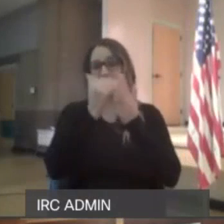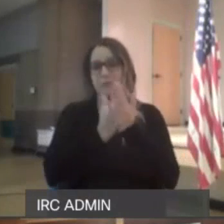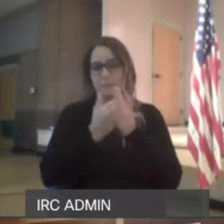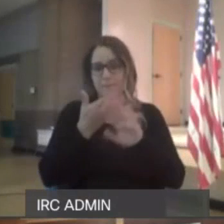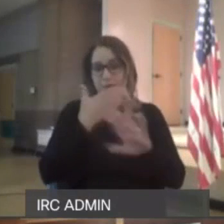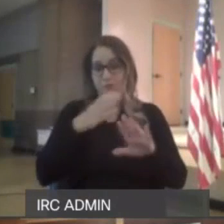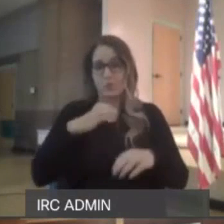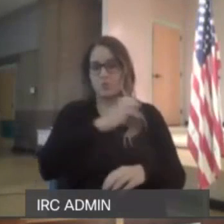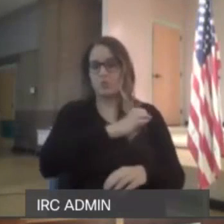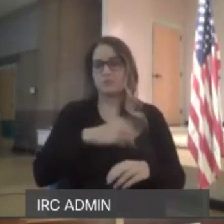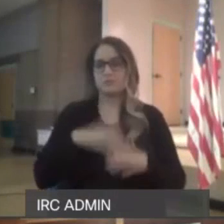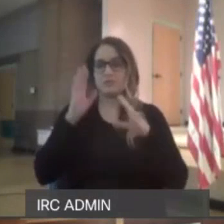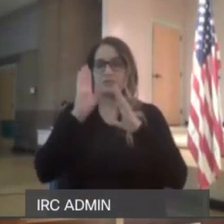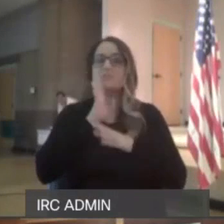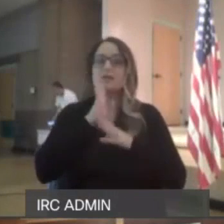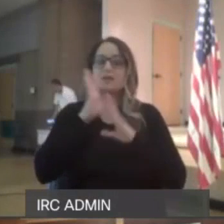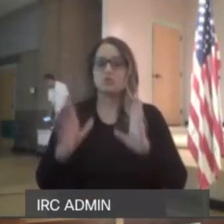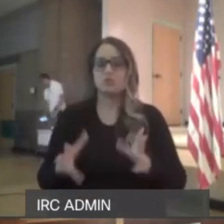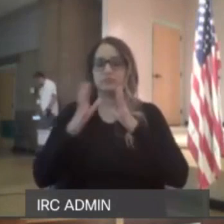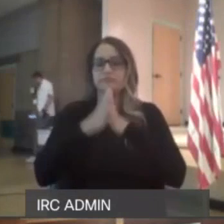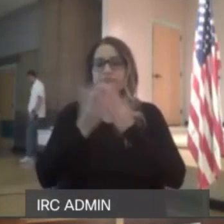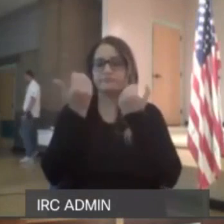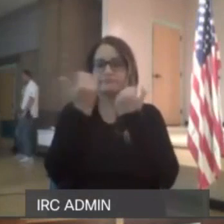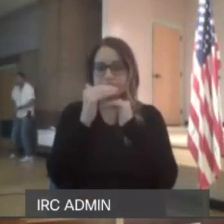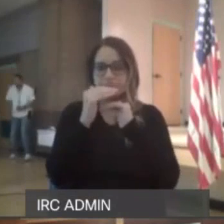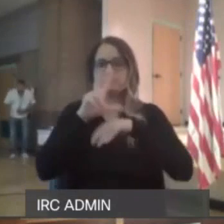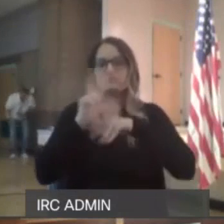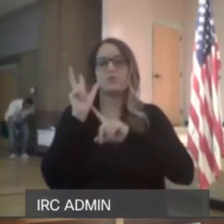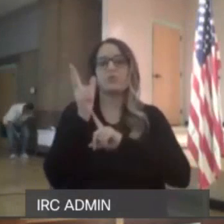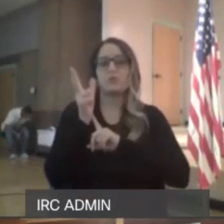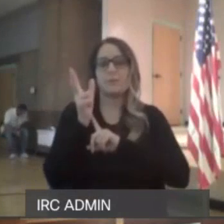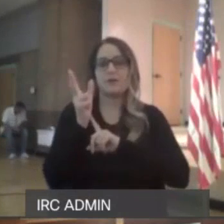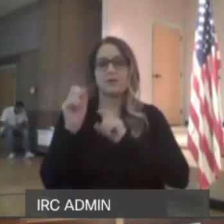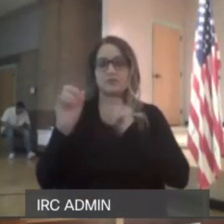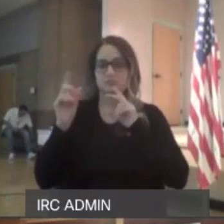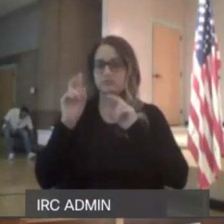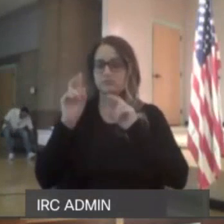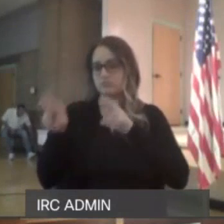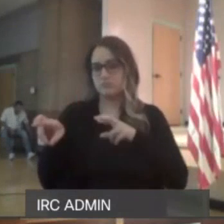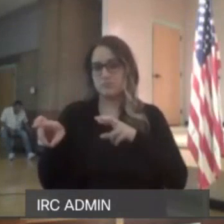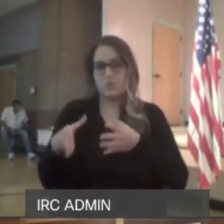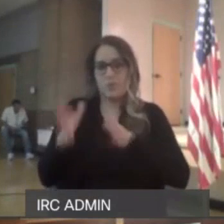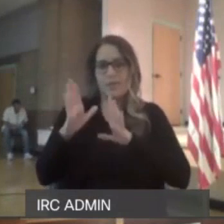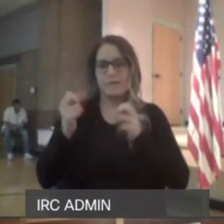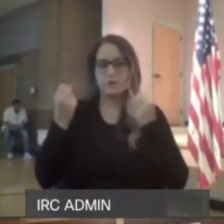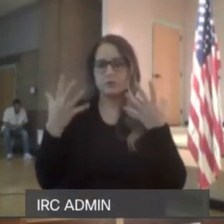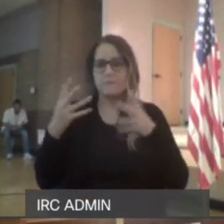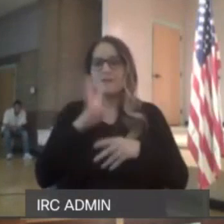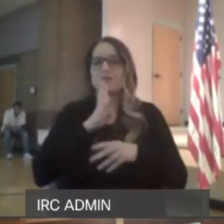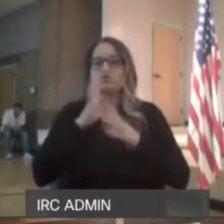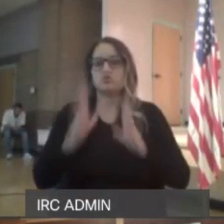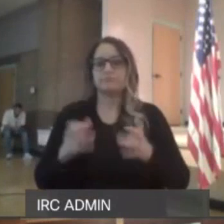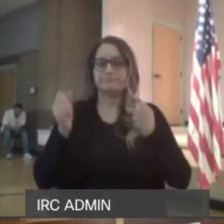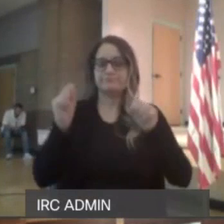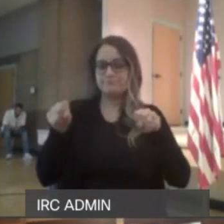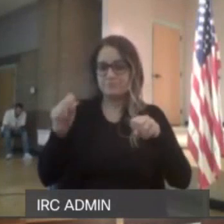which is before the commission. Speakers are also requested to limit their comments to approximately 3 minutes. In an effort to allow for as many speakers as